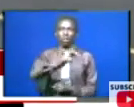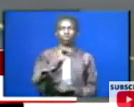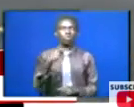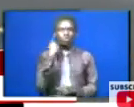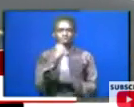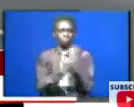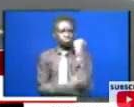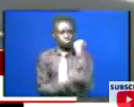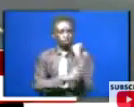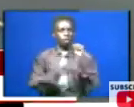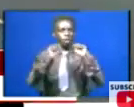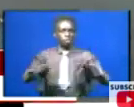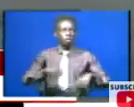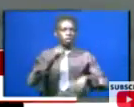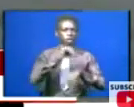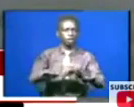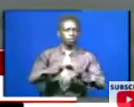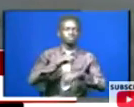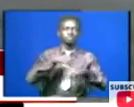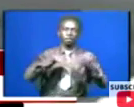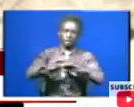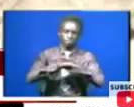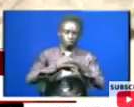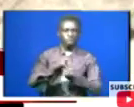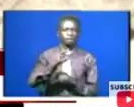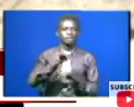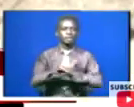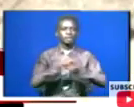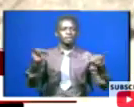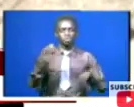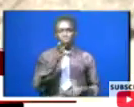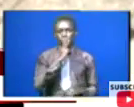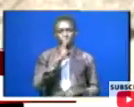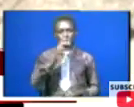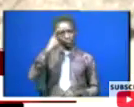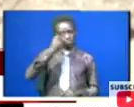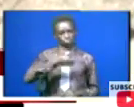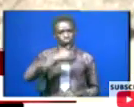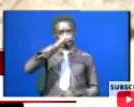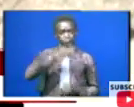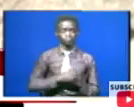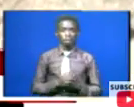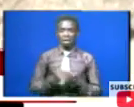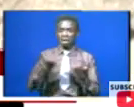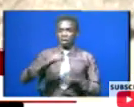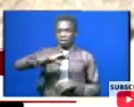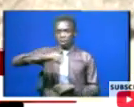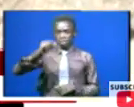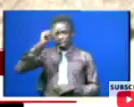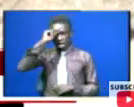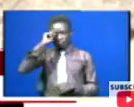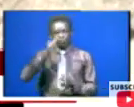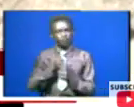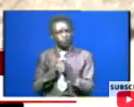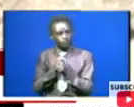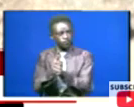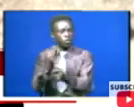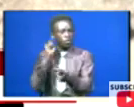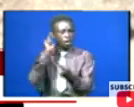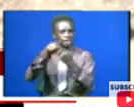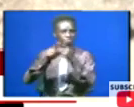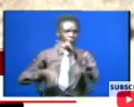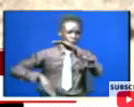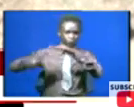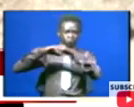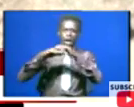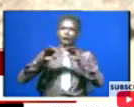are able to access clean drinking water. For the county government to follow it to the latter on how the measures